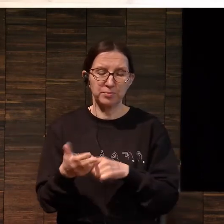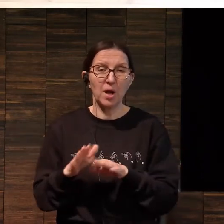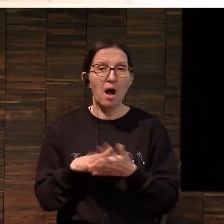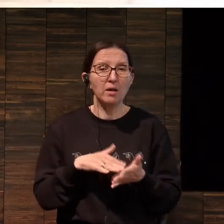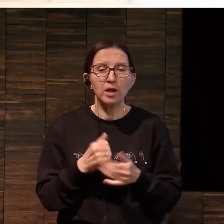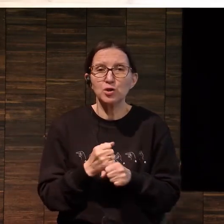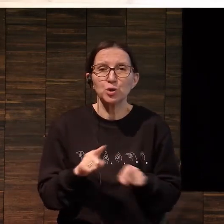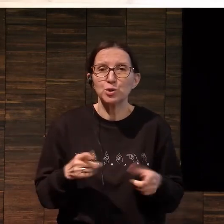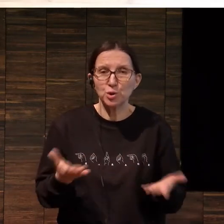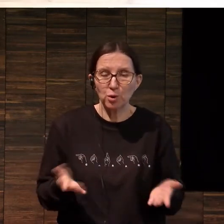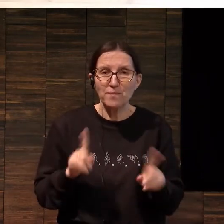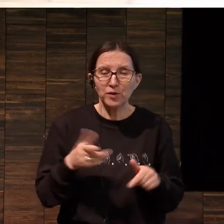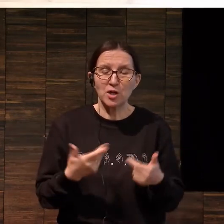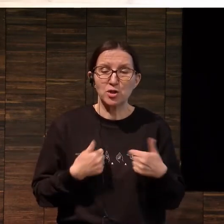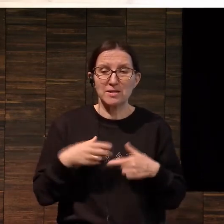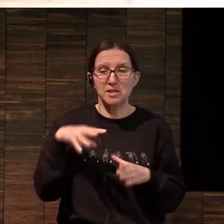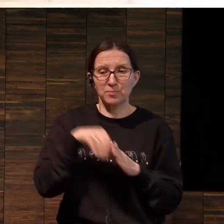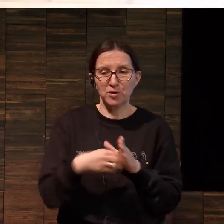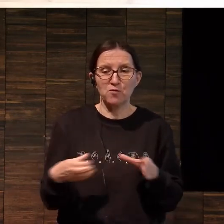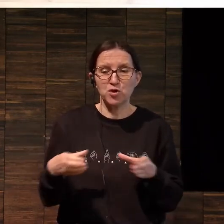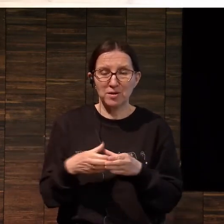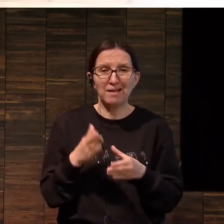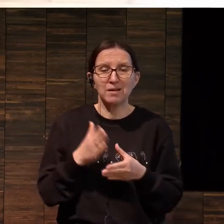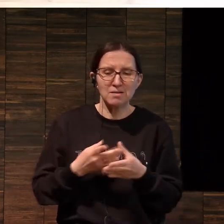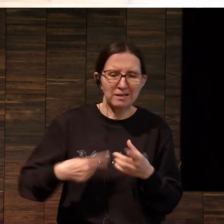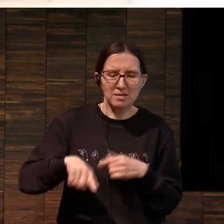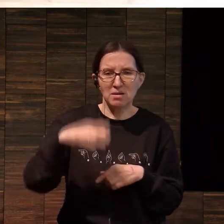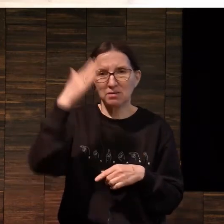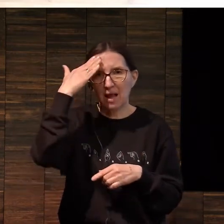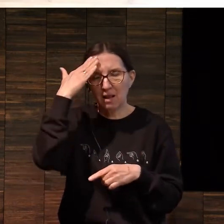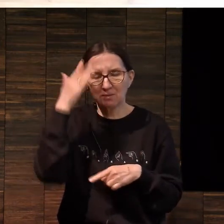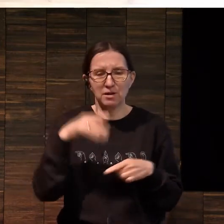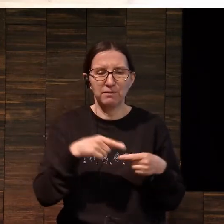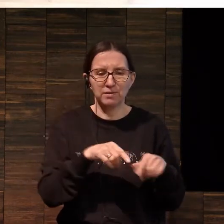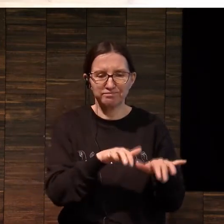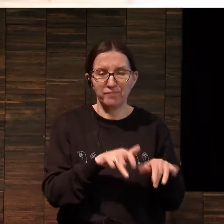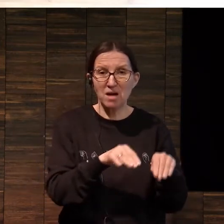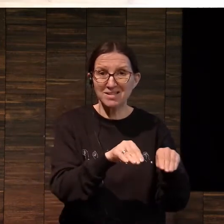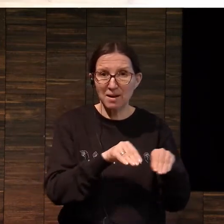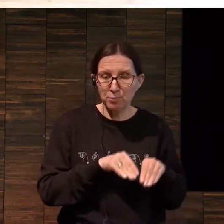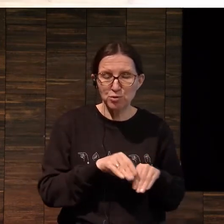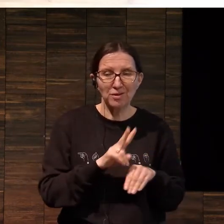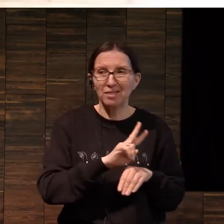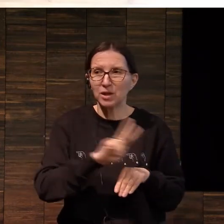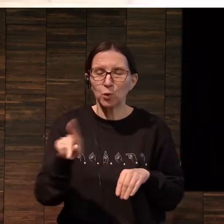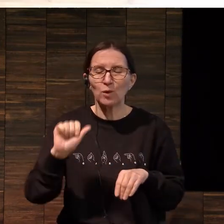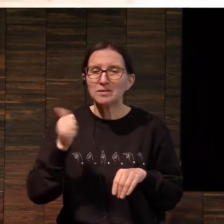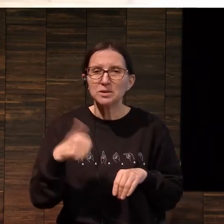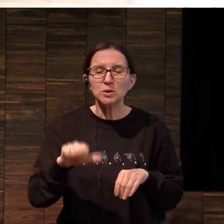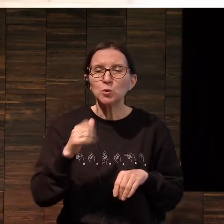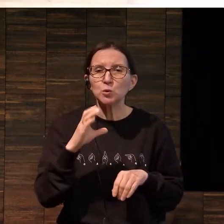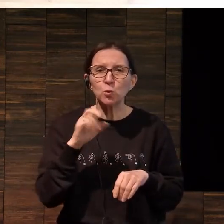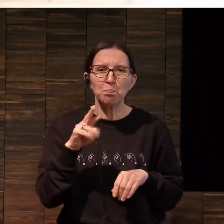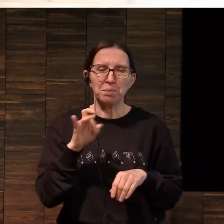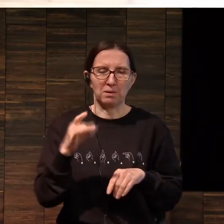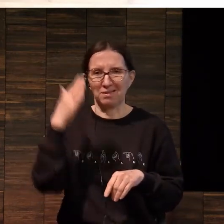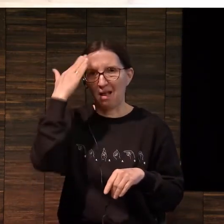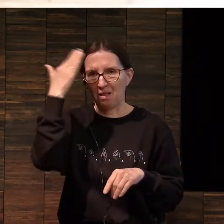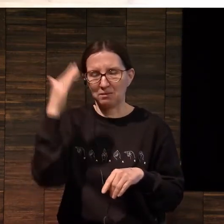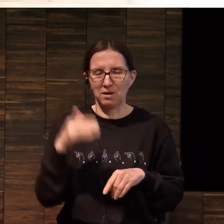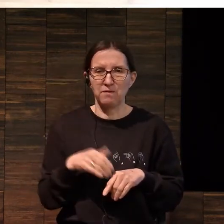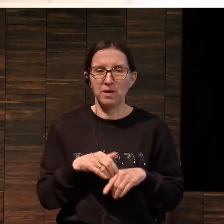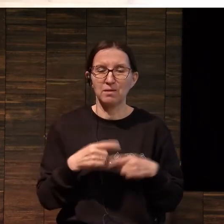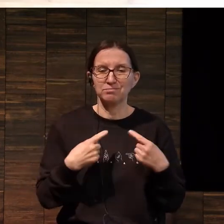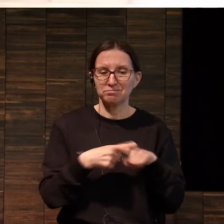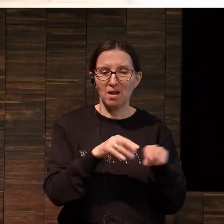developers, a very talented developer does not intuitively know what accessibility is. Accessibility is